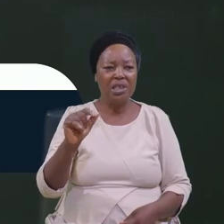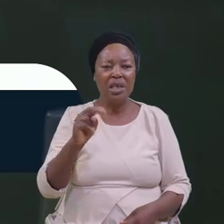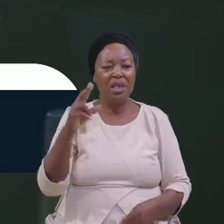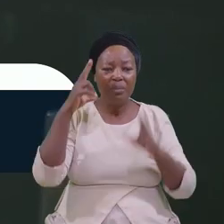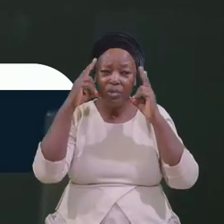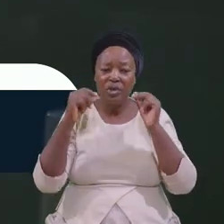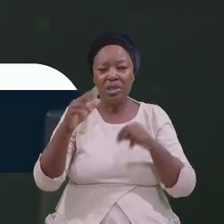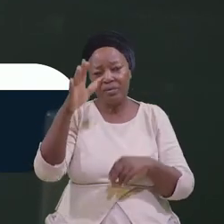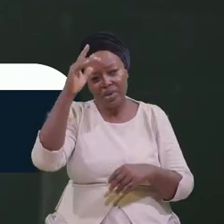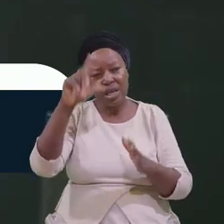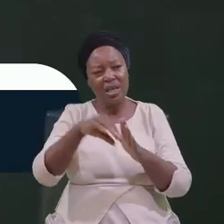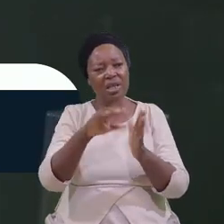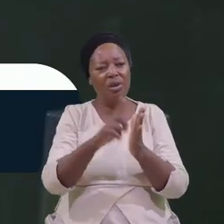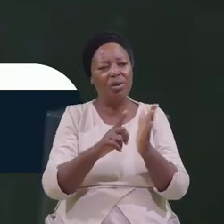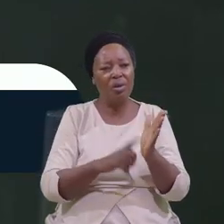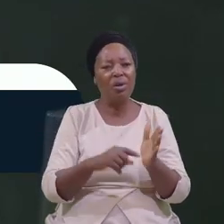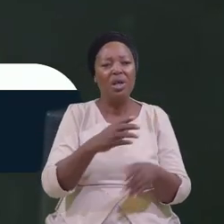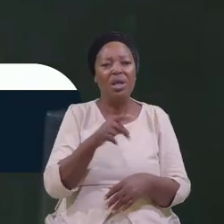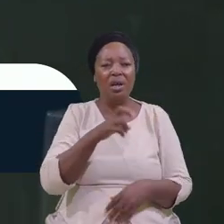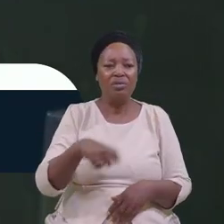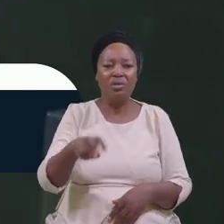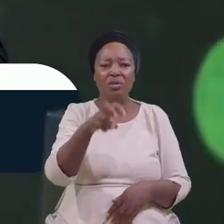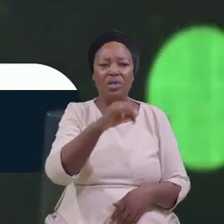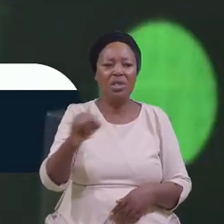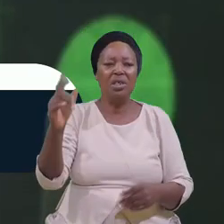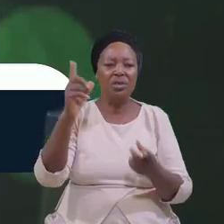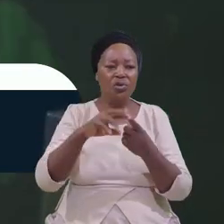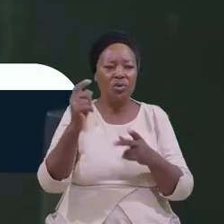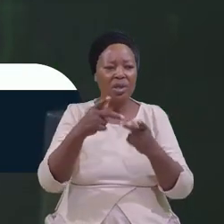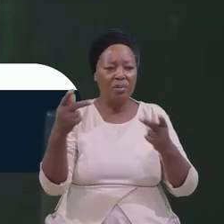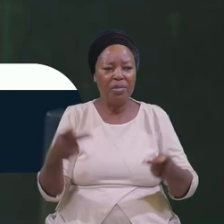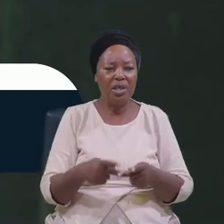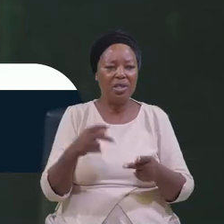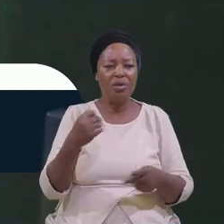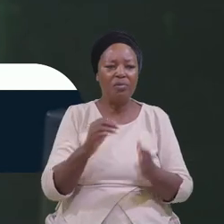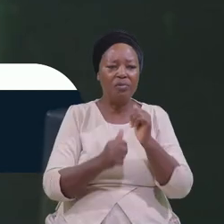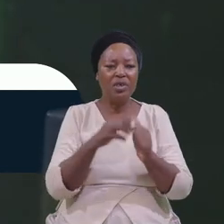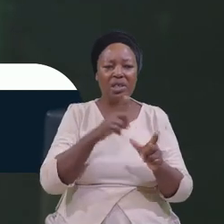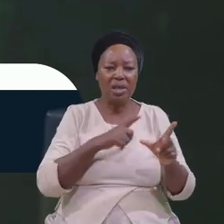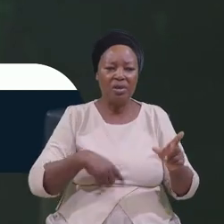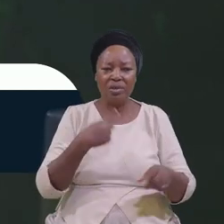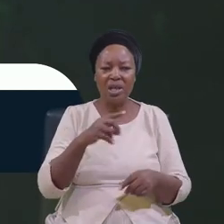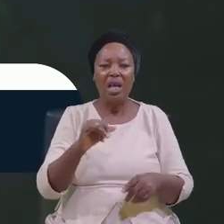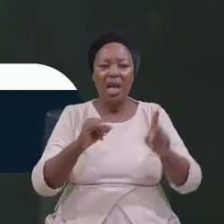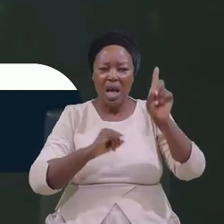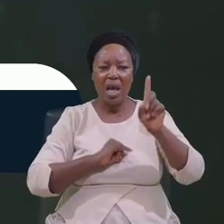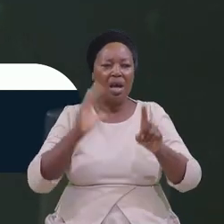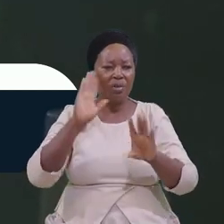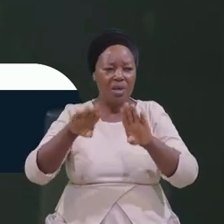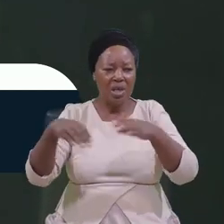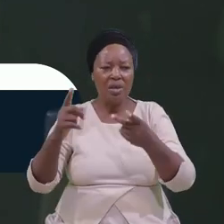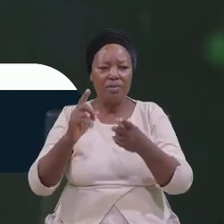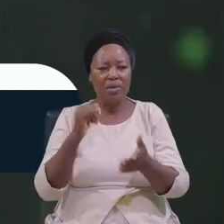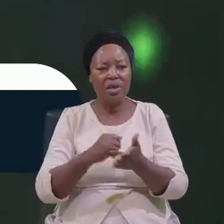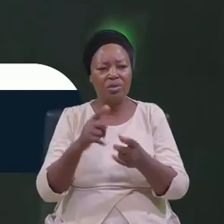are journeying unto the place of which the Lord said, I will give it